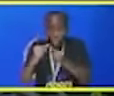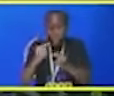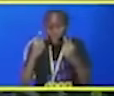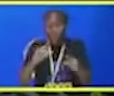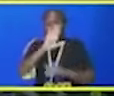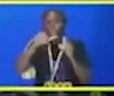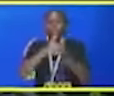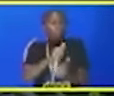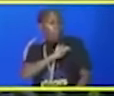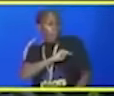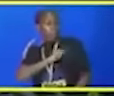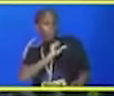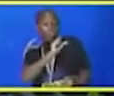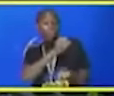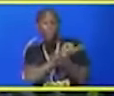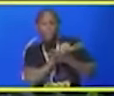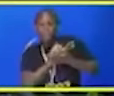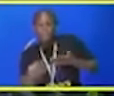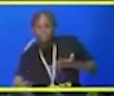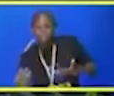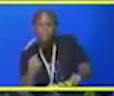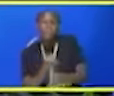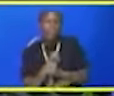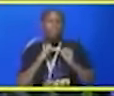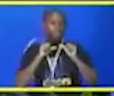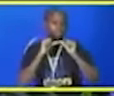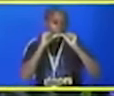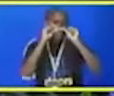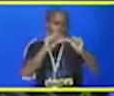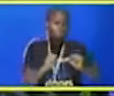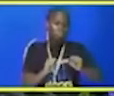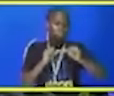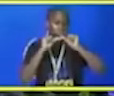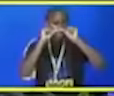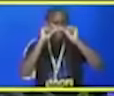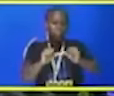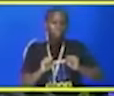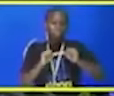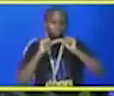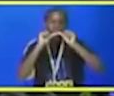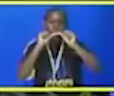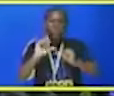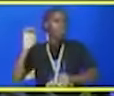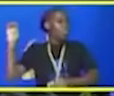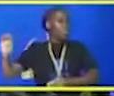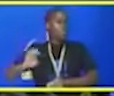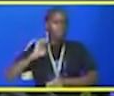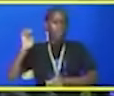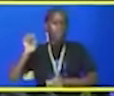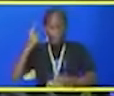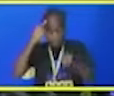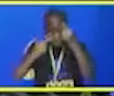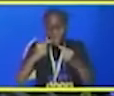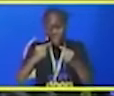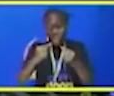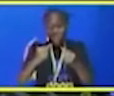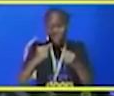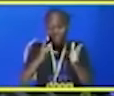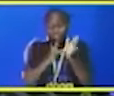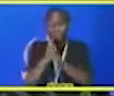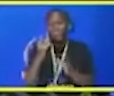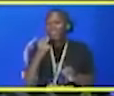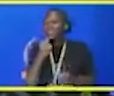failed, love continued and love finished. No wonder he says love never